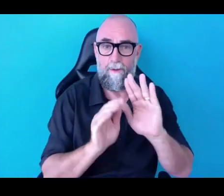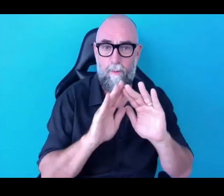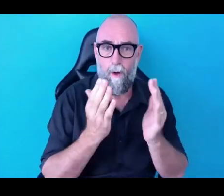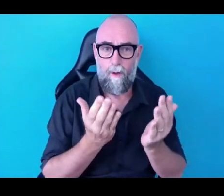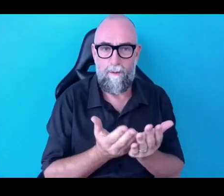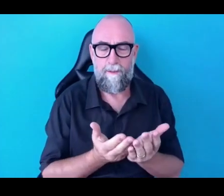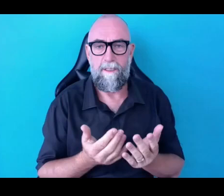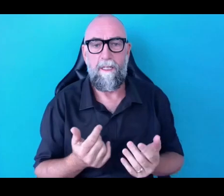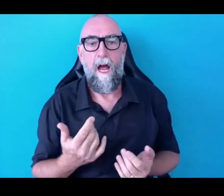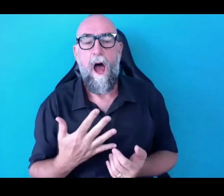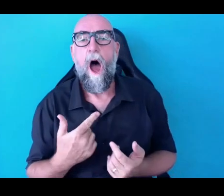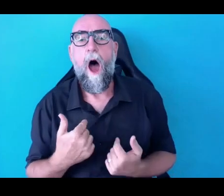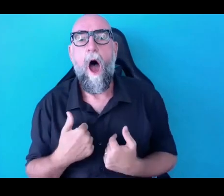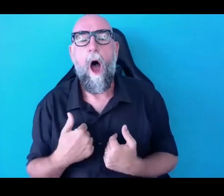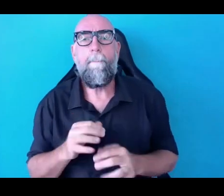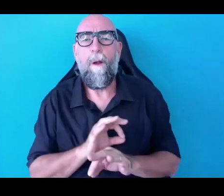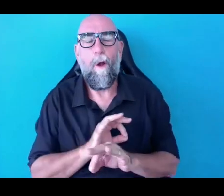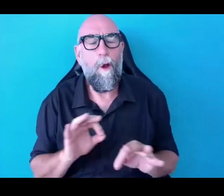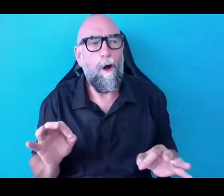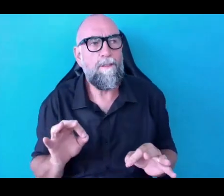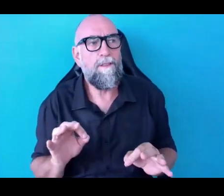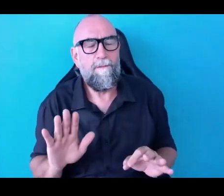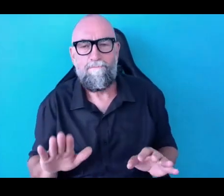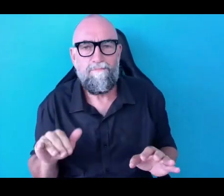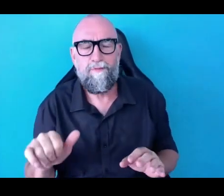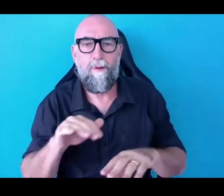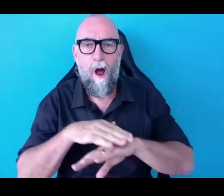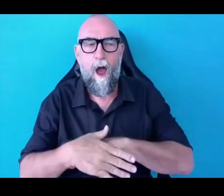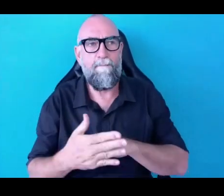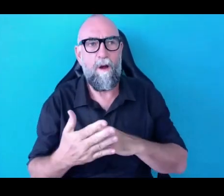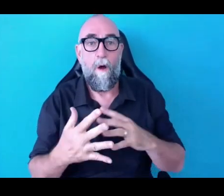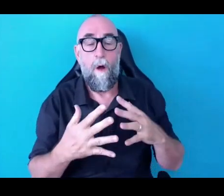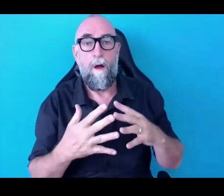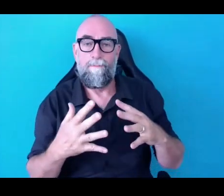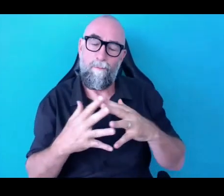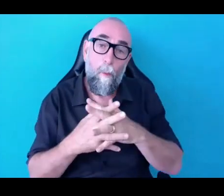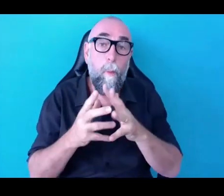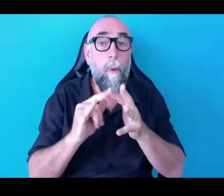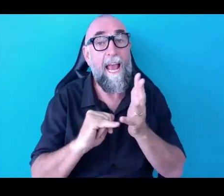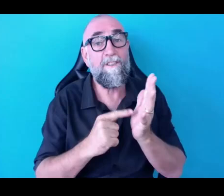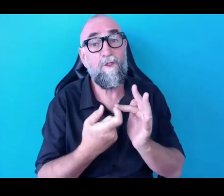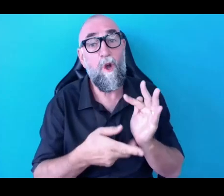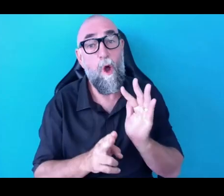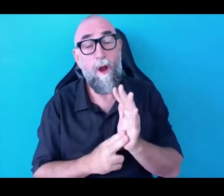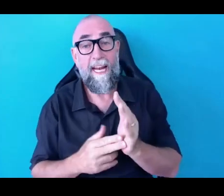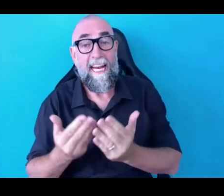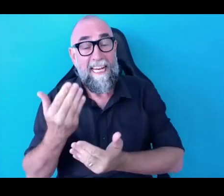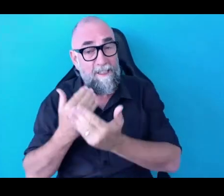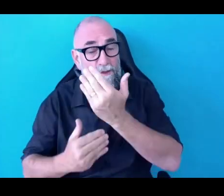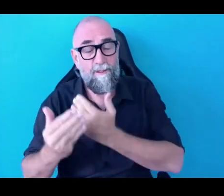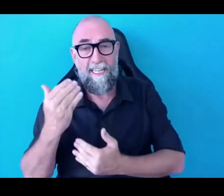Western history or the philosophies attached to art. I try. I'm still unsure about various